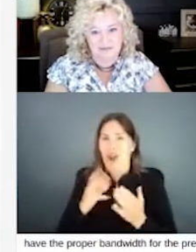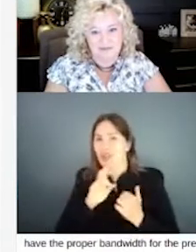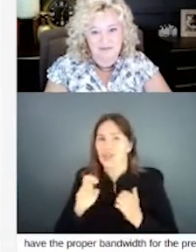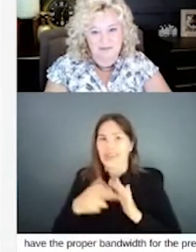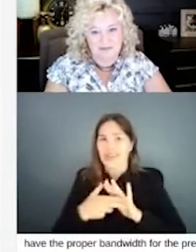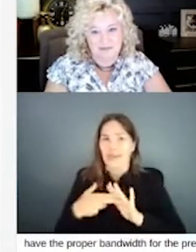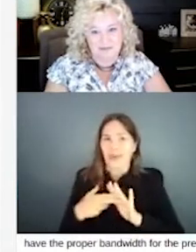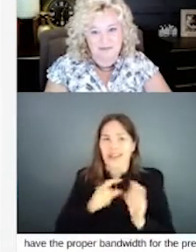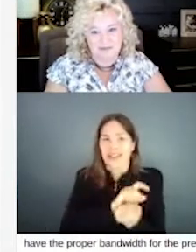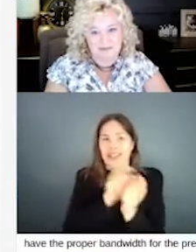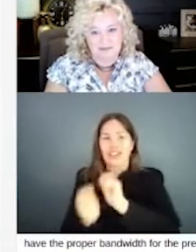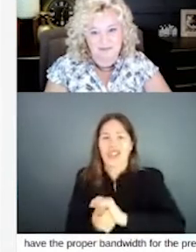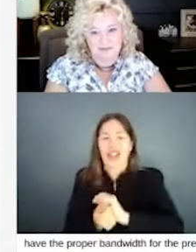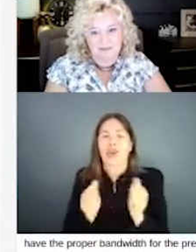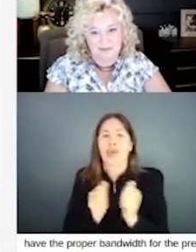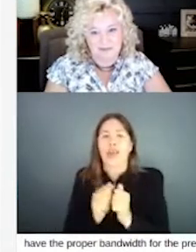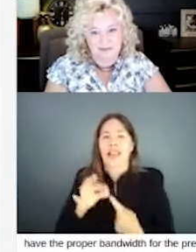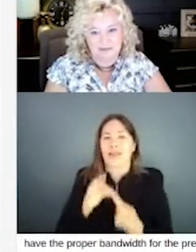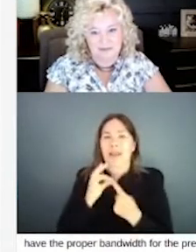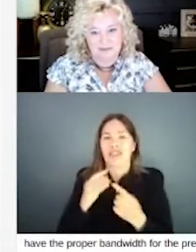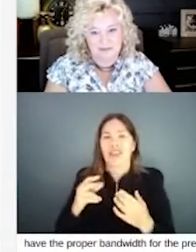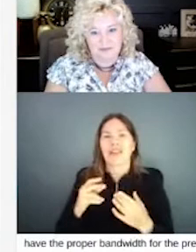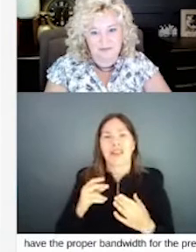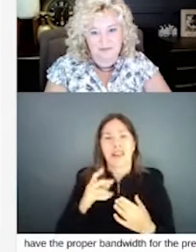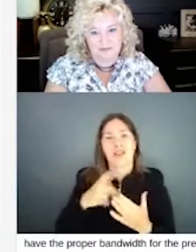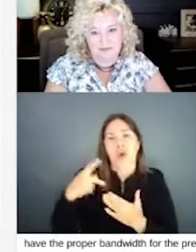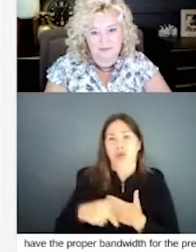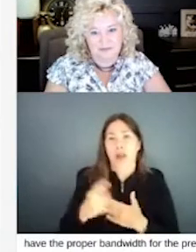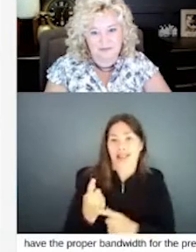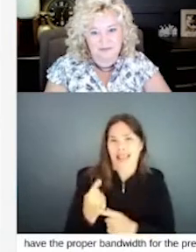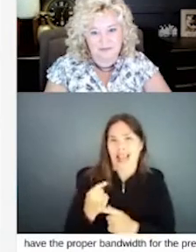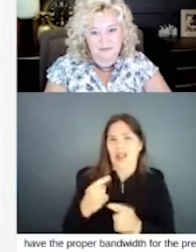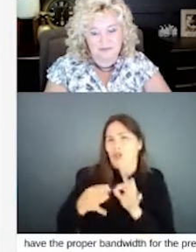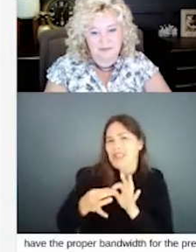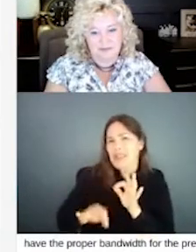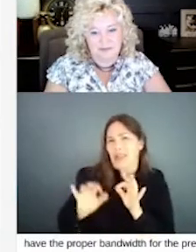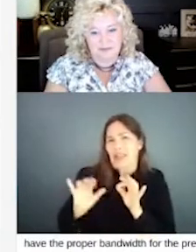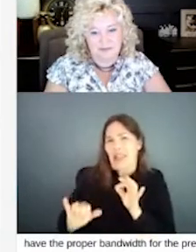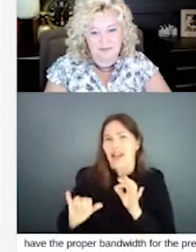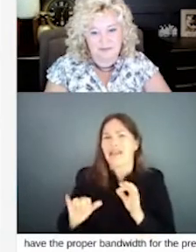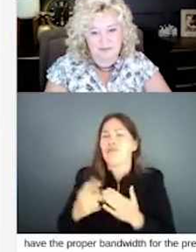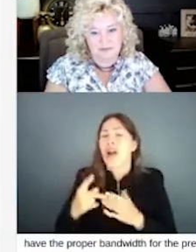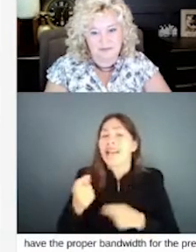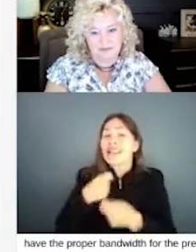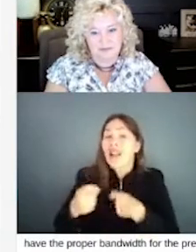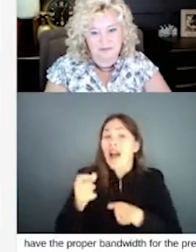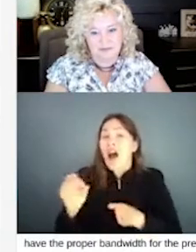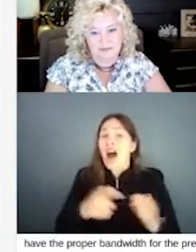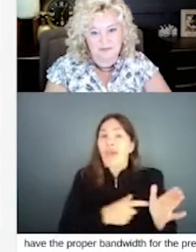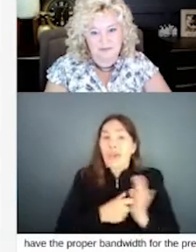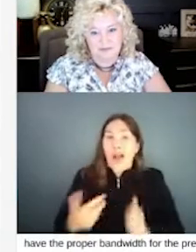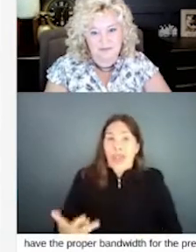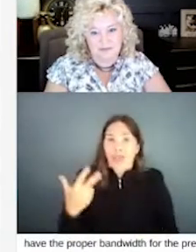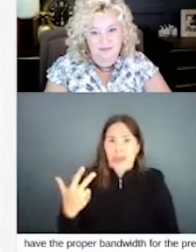to our specialty credentials program. So last year, we simplified the program. Instead of requiring 3